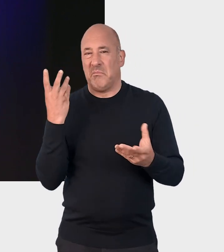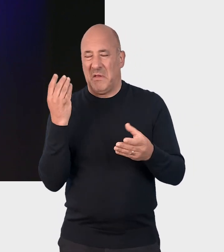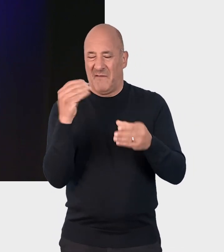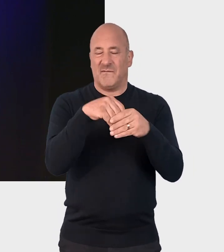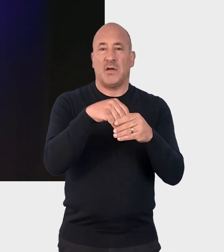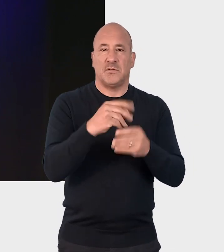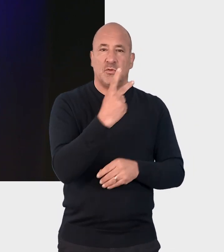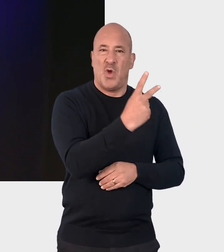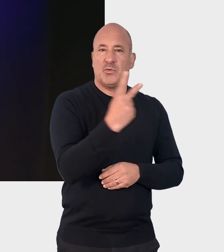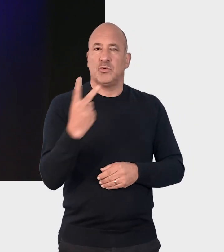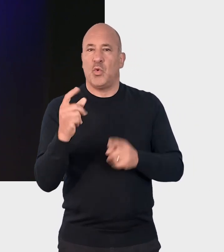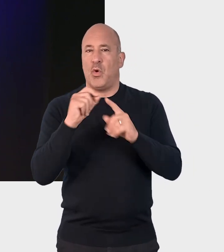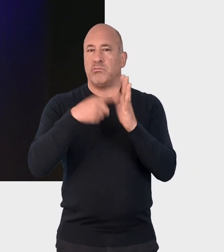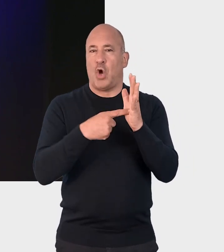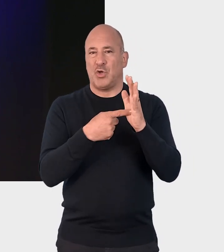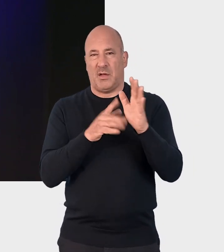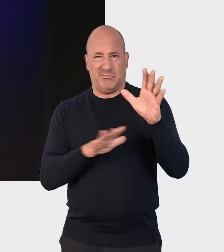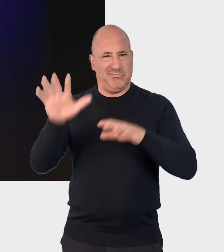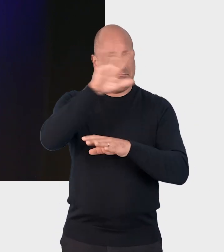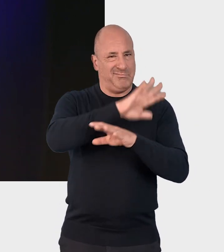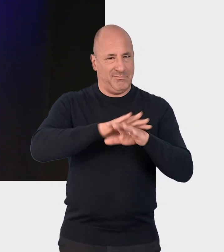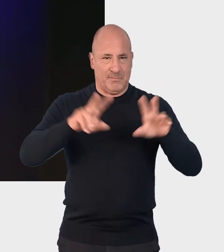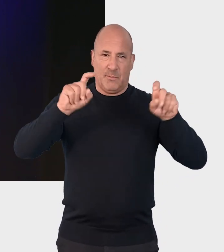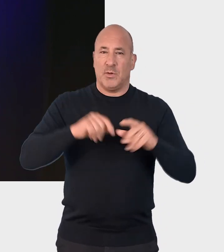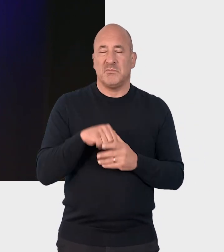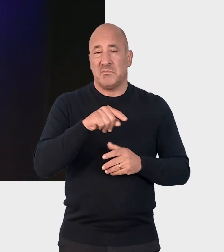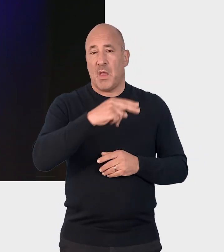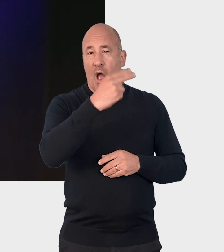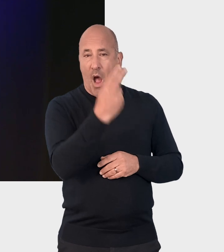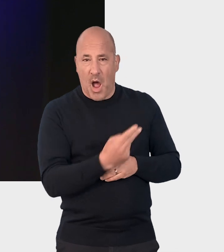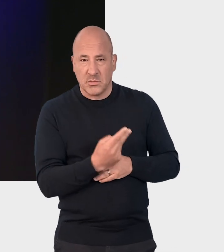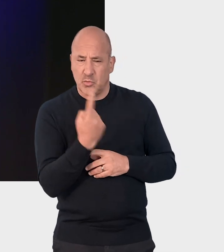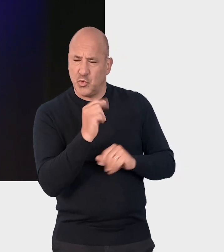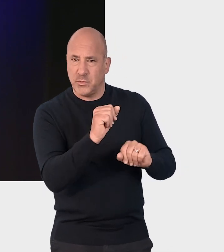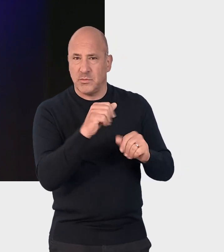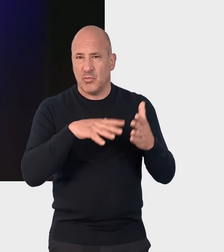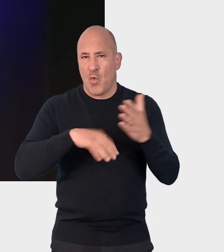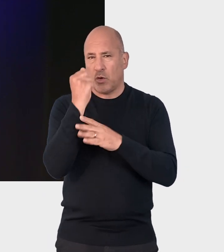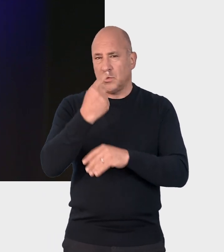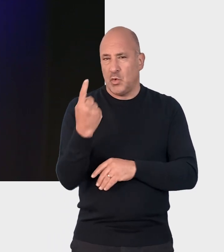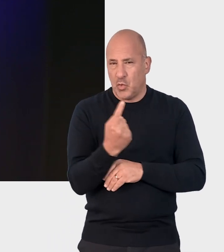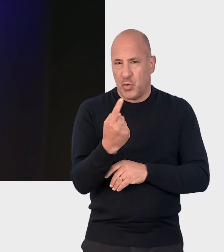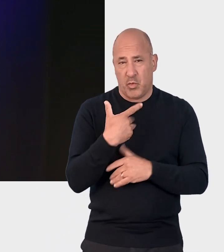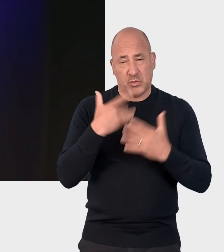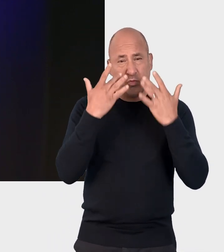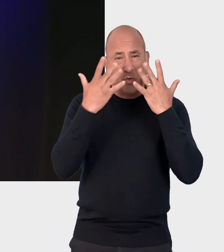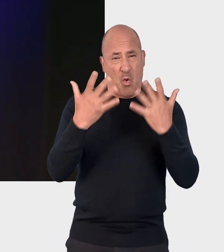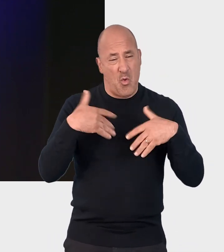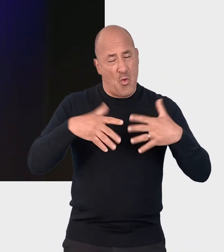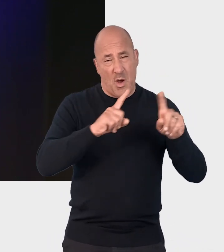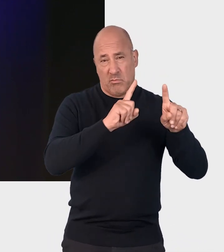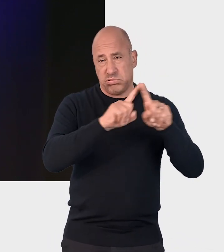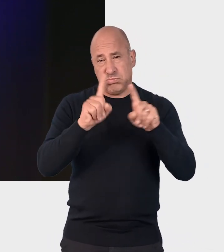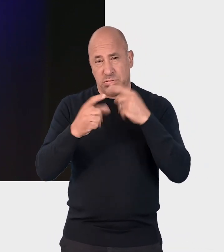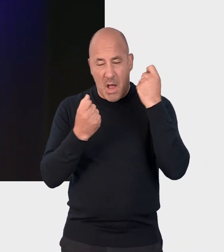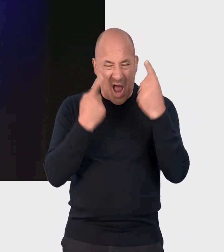we invested in 22 projects across the city with the theme of whose art, whose culture, showcasing